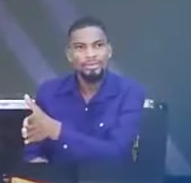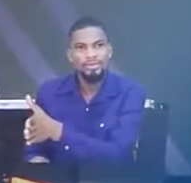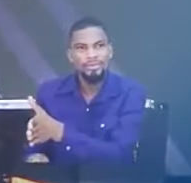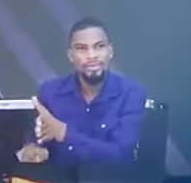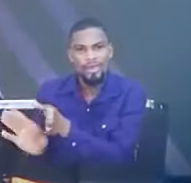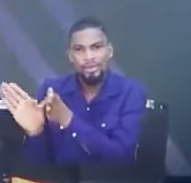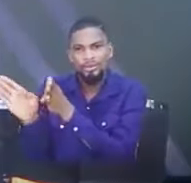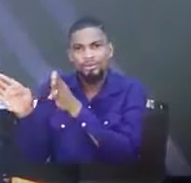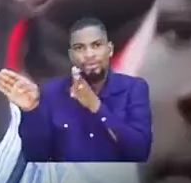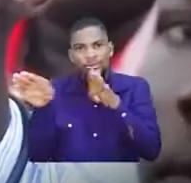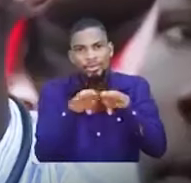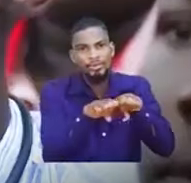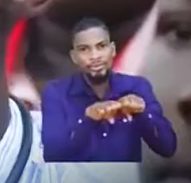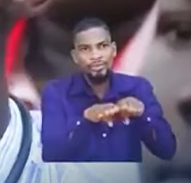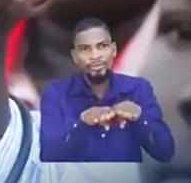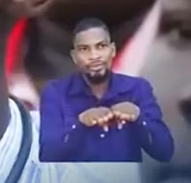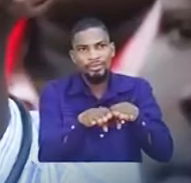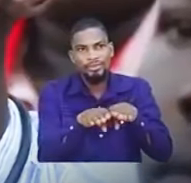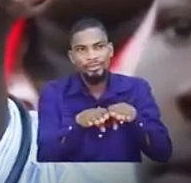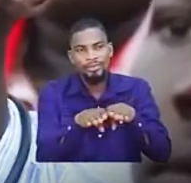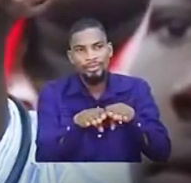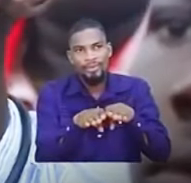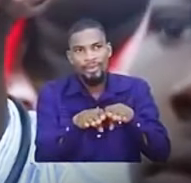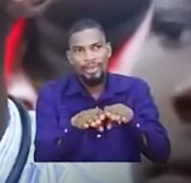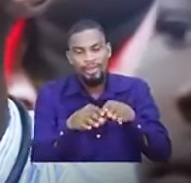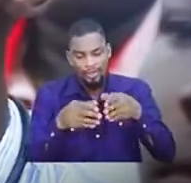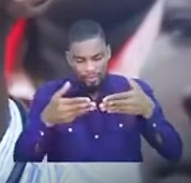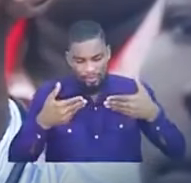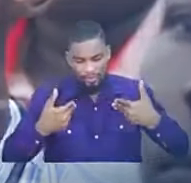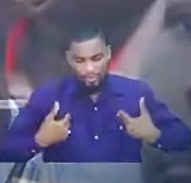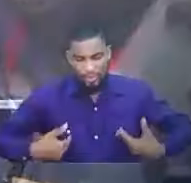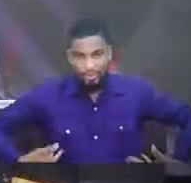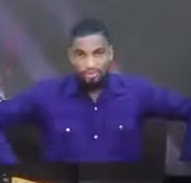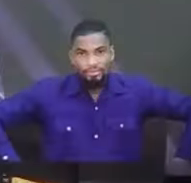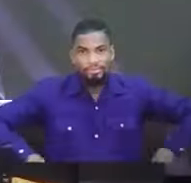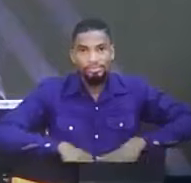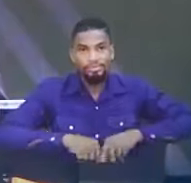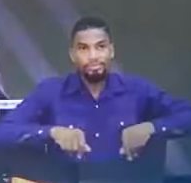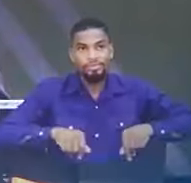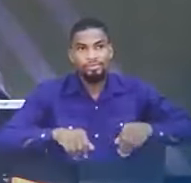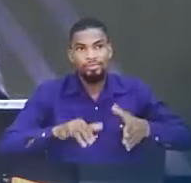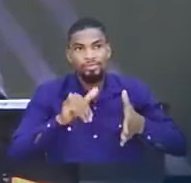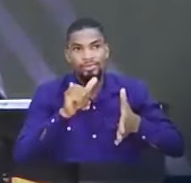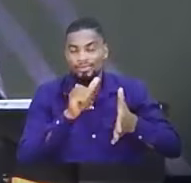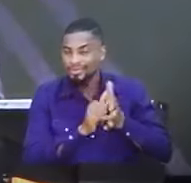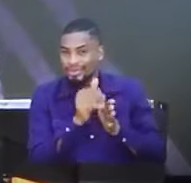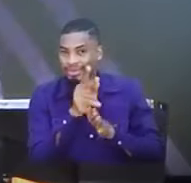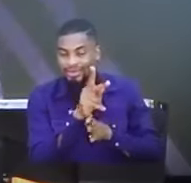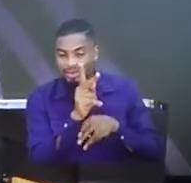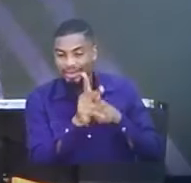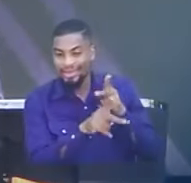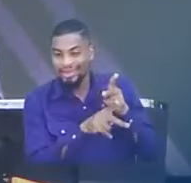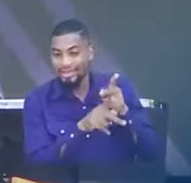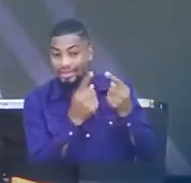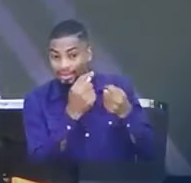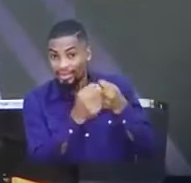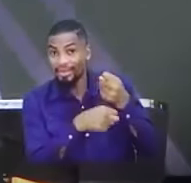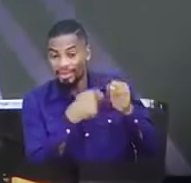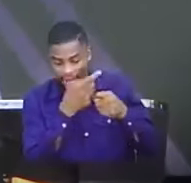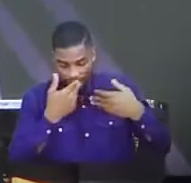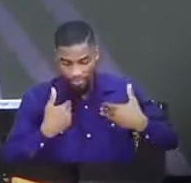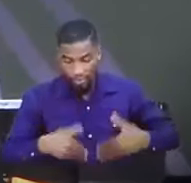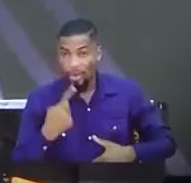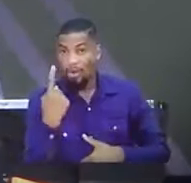her. She was wearing an ornament robe, for this was the kind of garment the